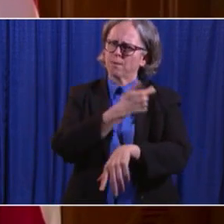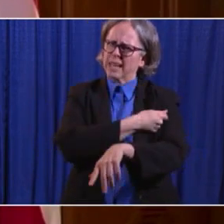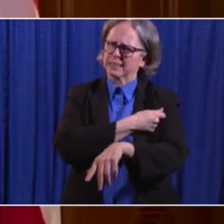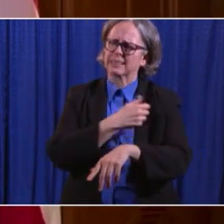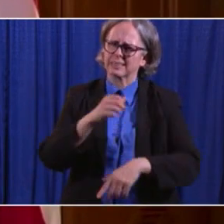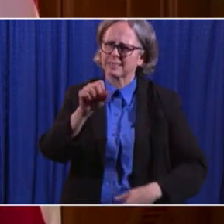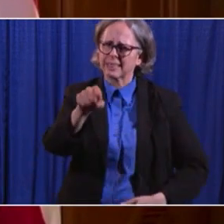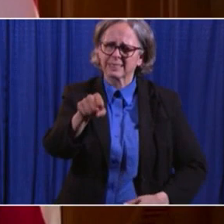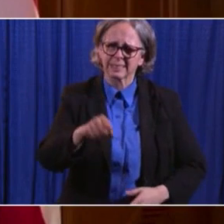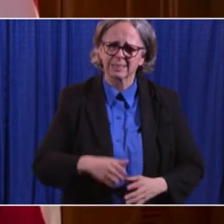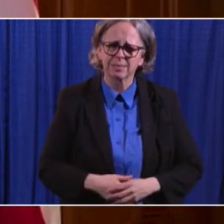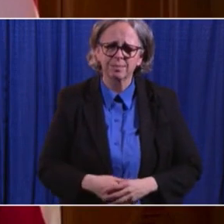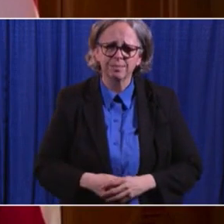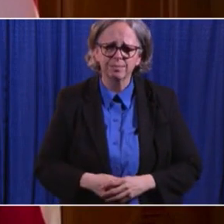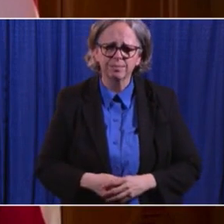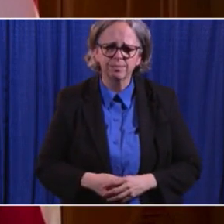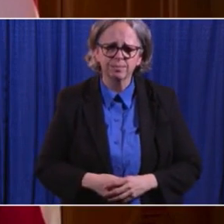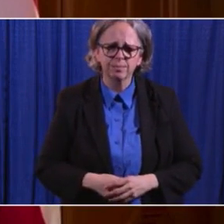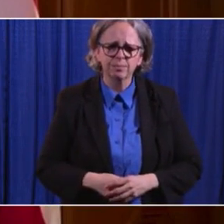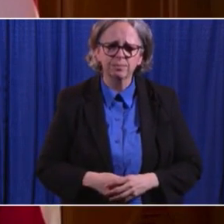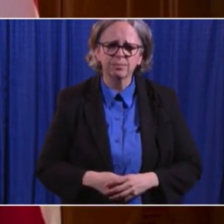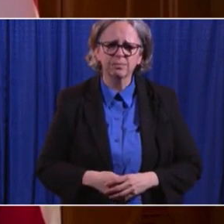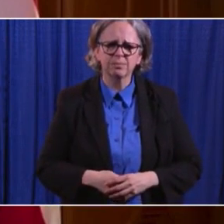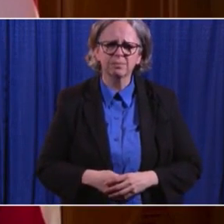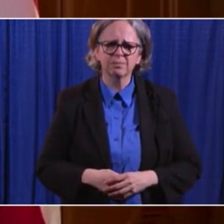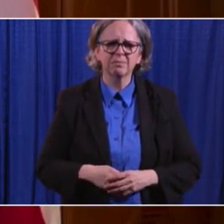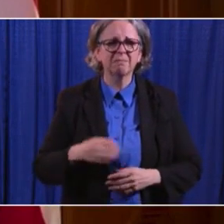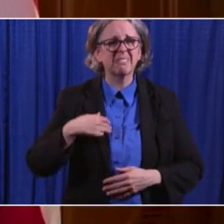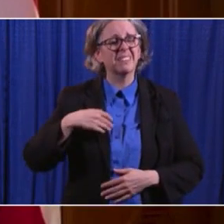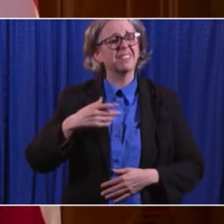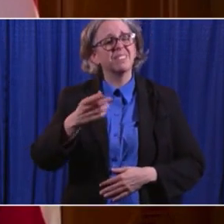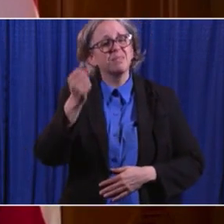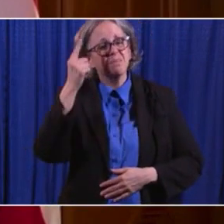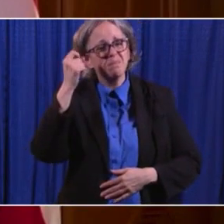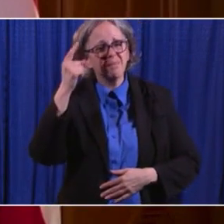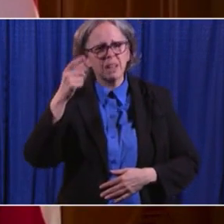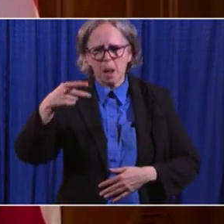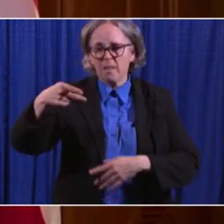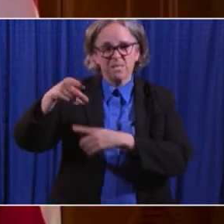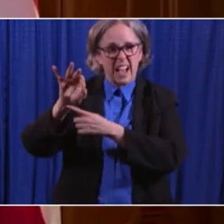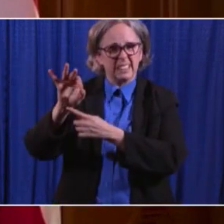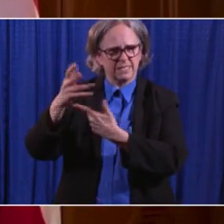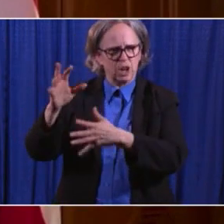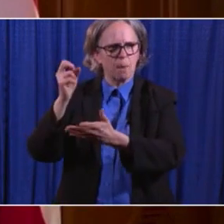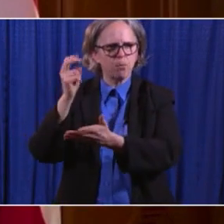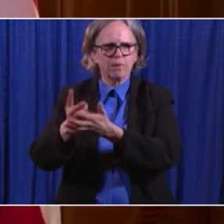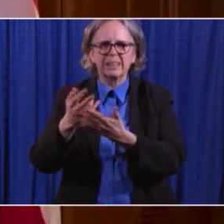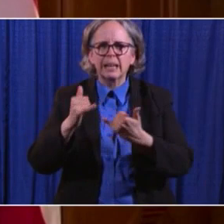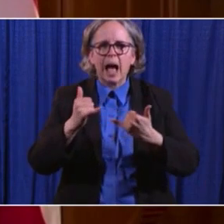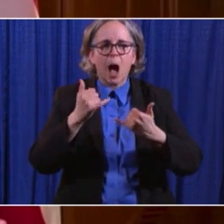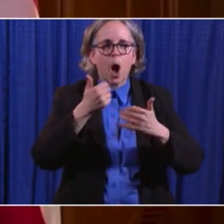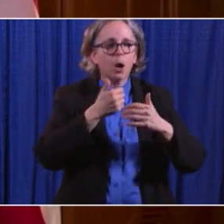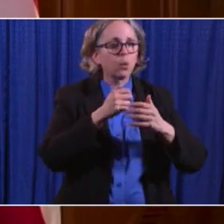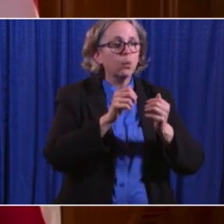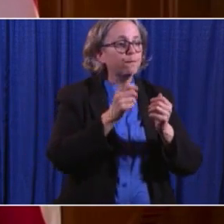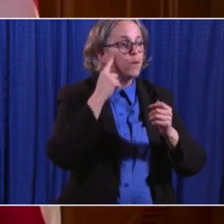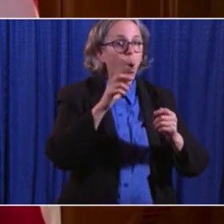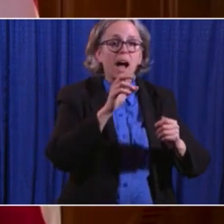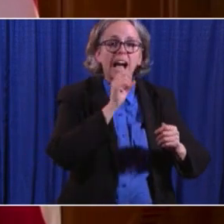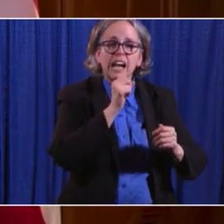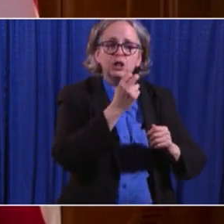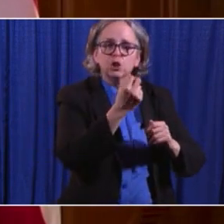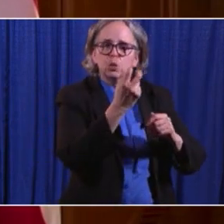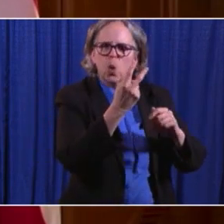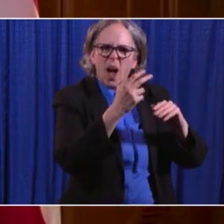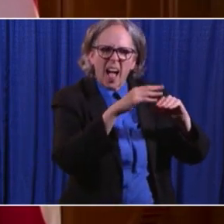the Pfizer. We know that there are trials that are being done for 12 and over. We also know that there's in the